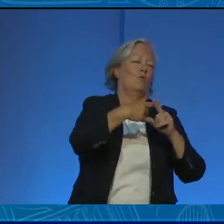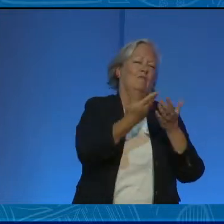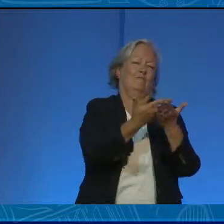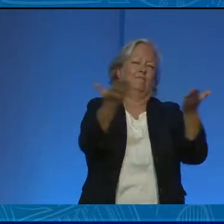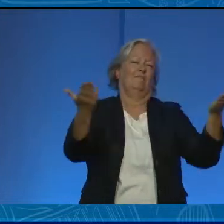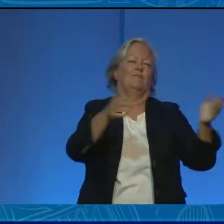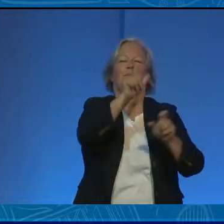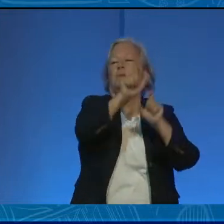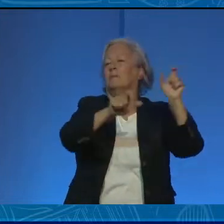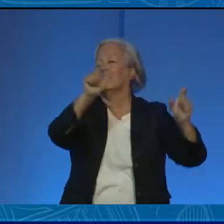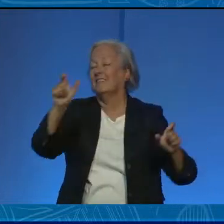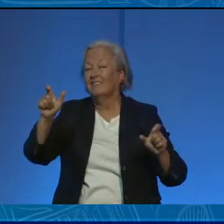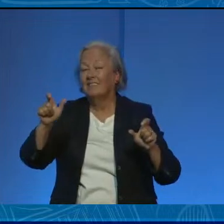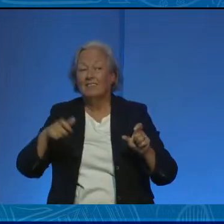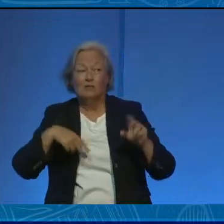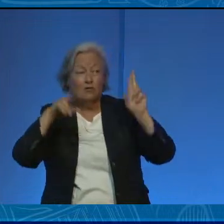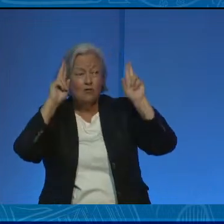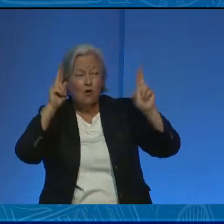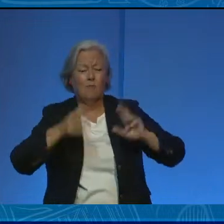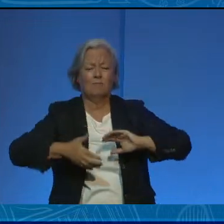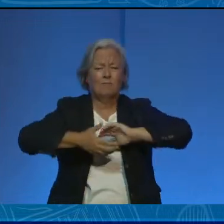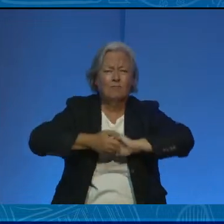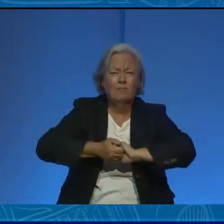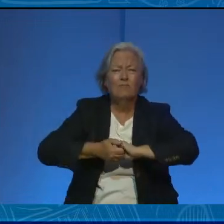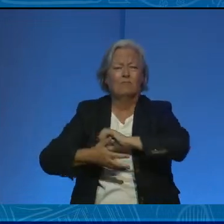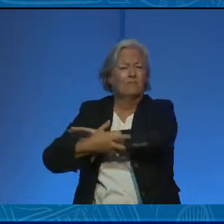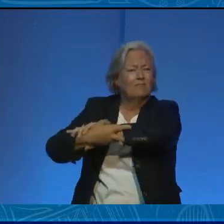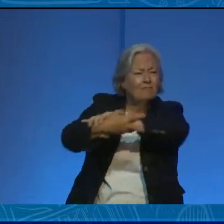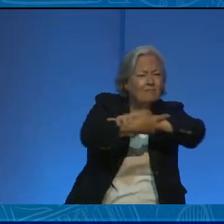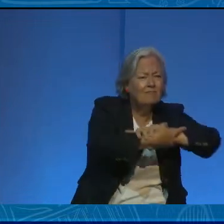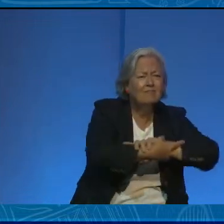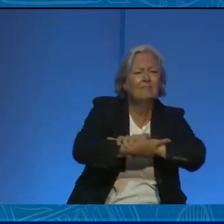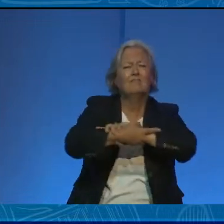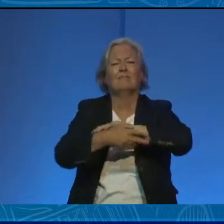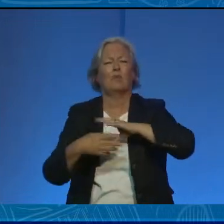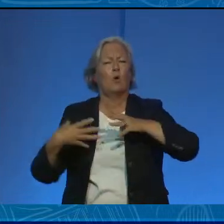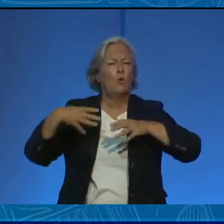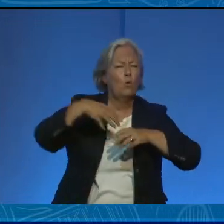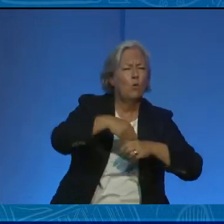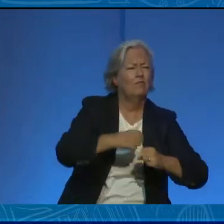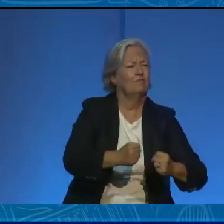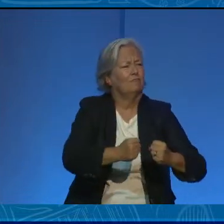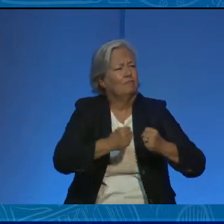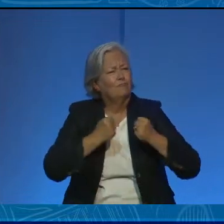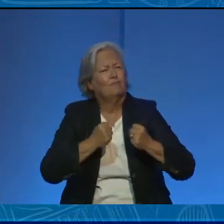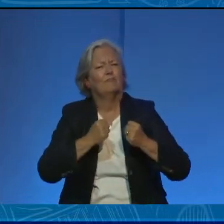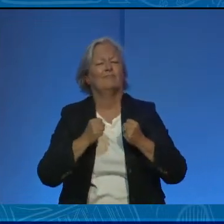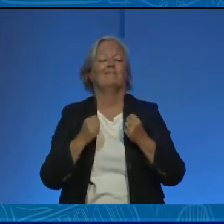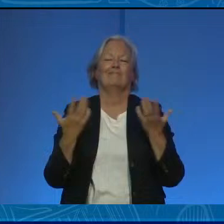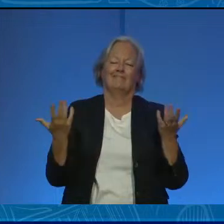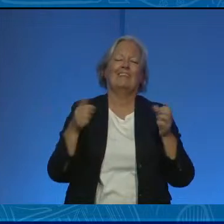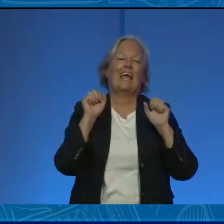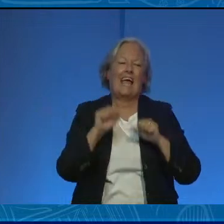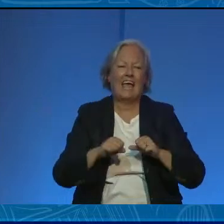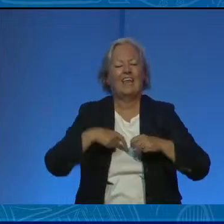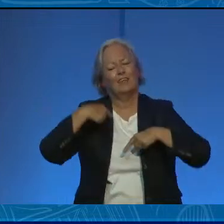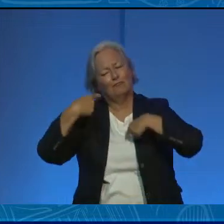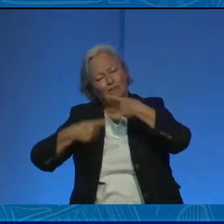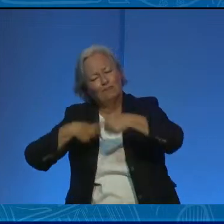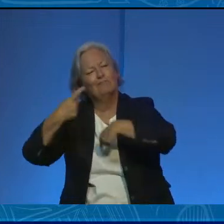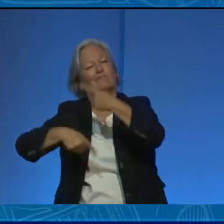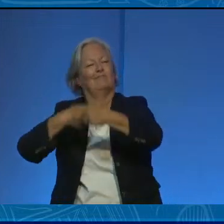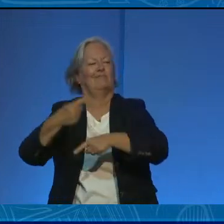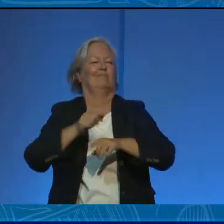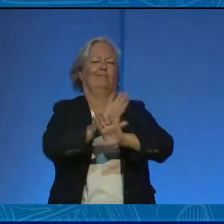the spirit of partnership, inclusivity, and resilience from this conference will continue as we go back to